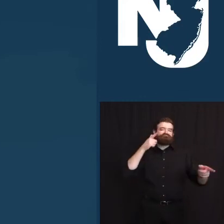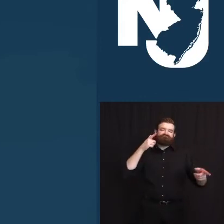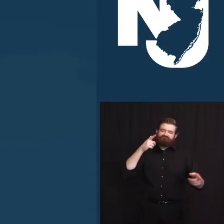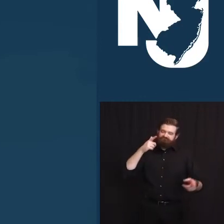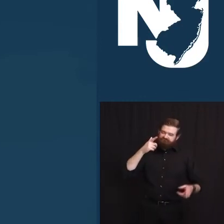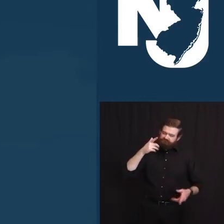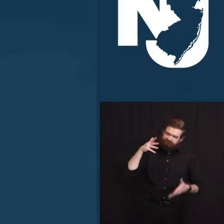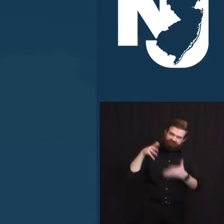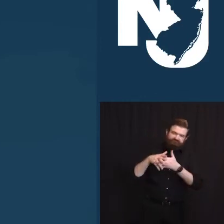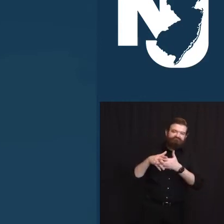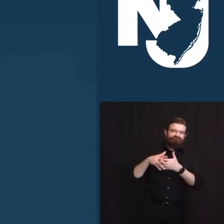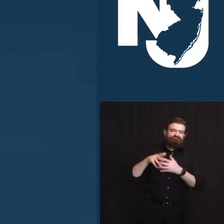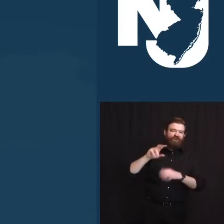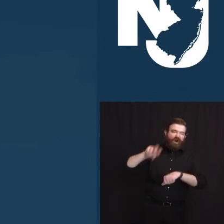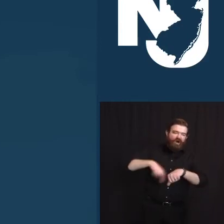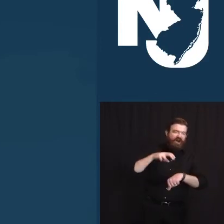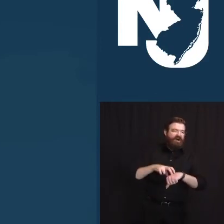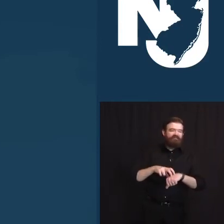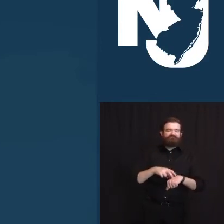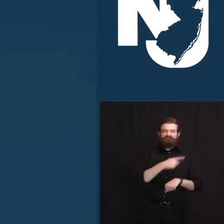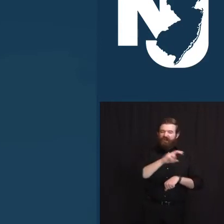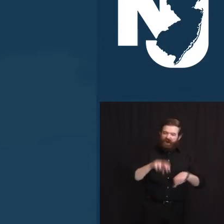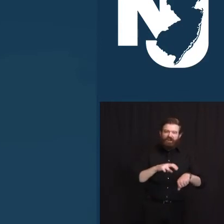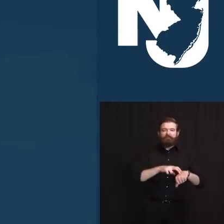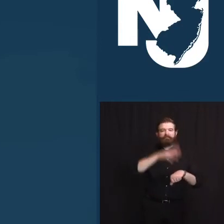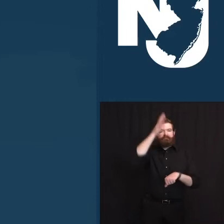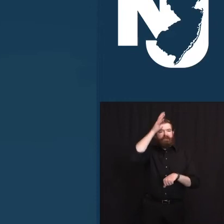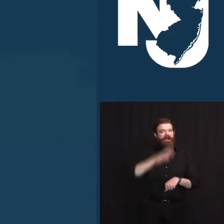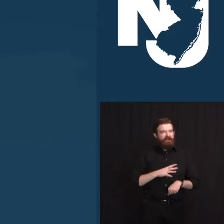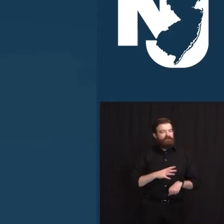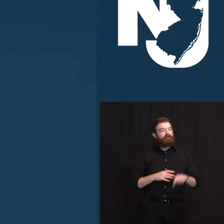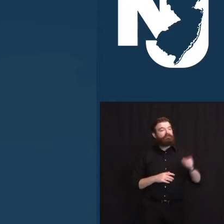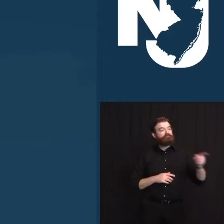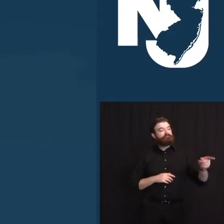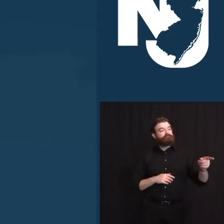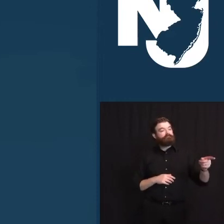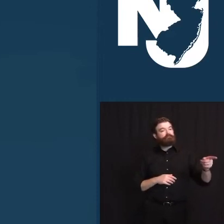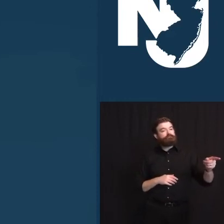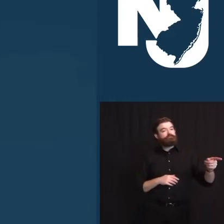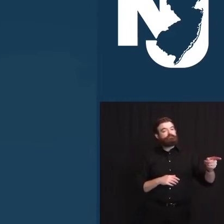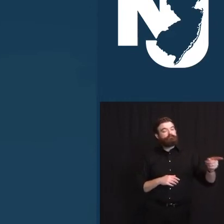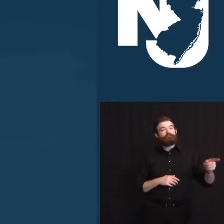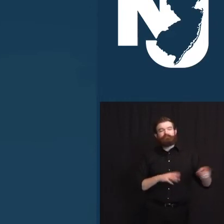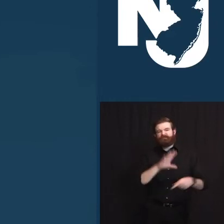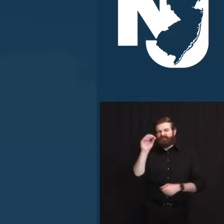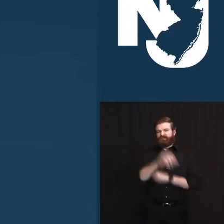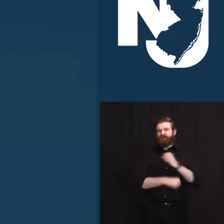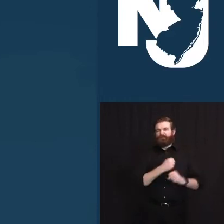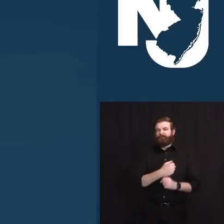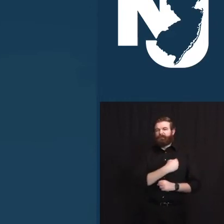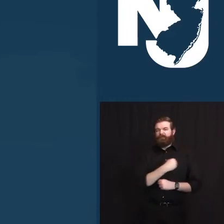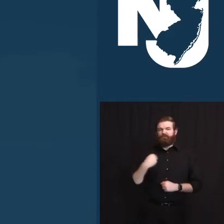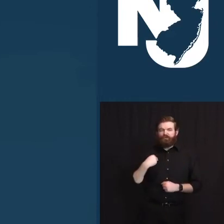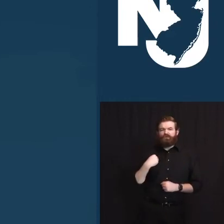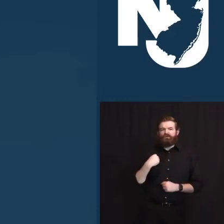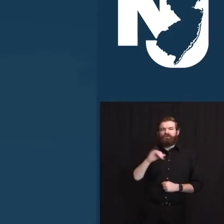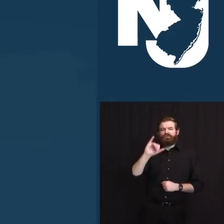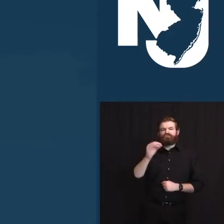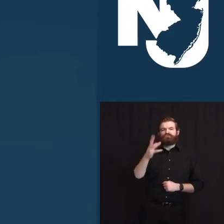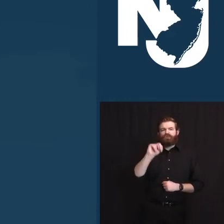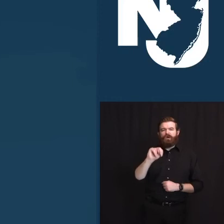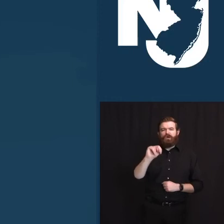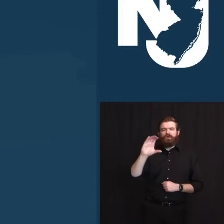50-year member of the John F. Cryan Association, which honored him as their Man of the Year in 2014. That's our dear friend